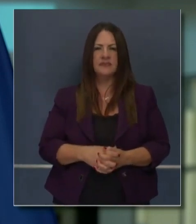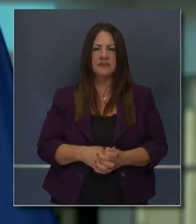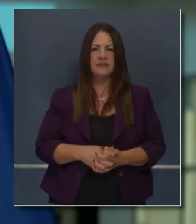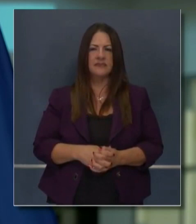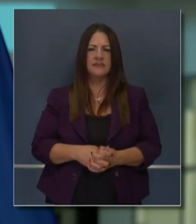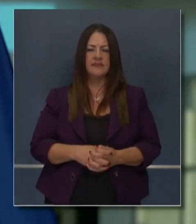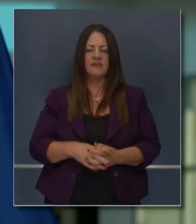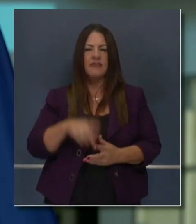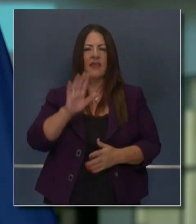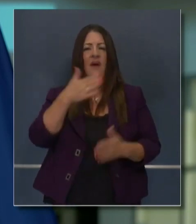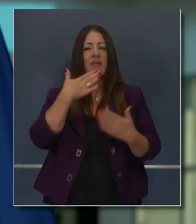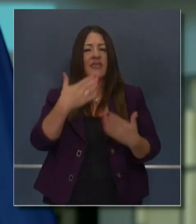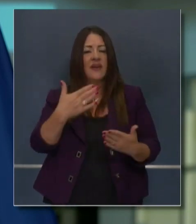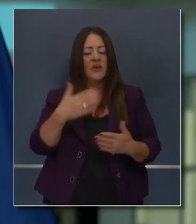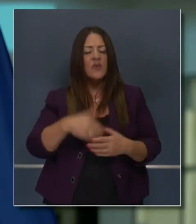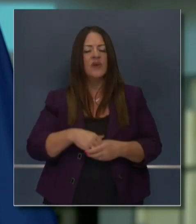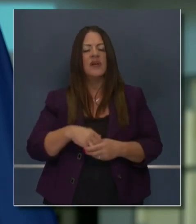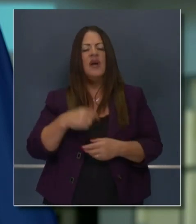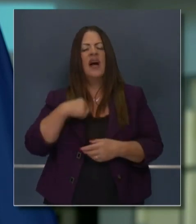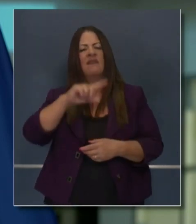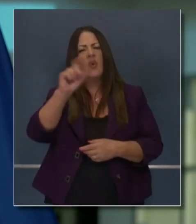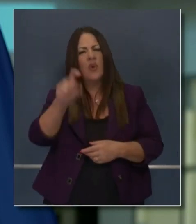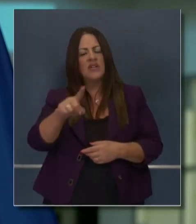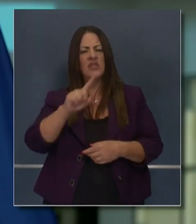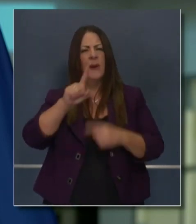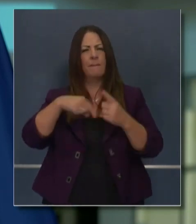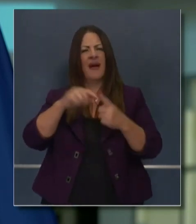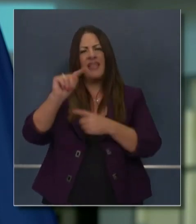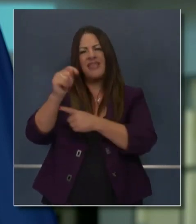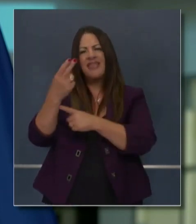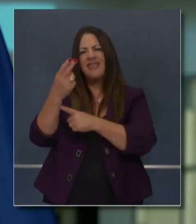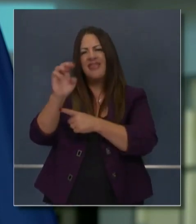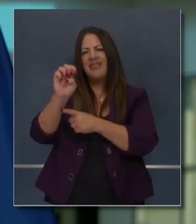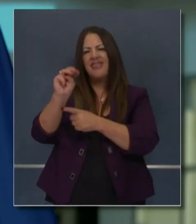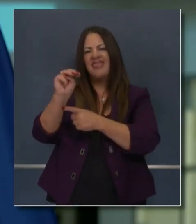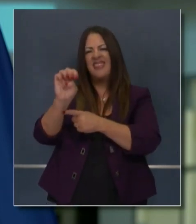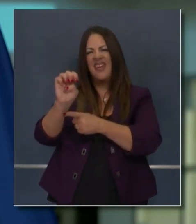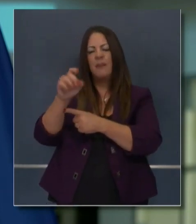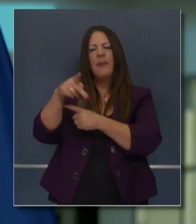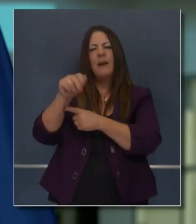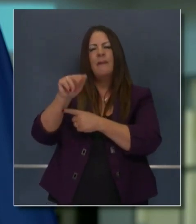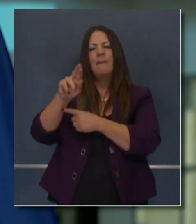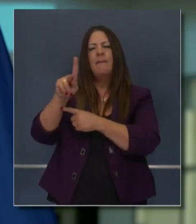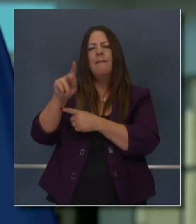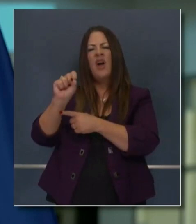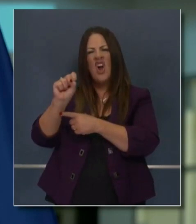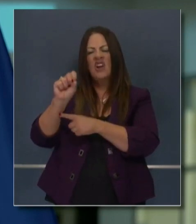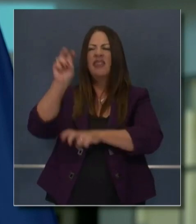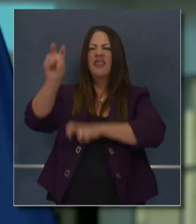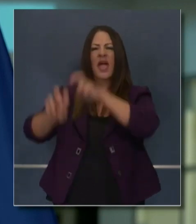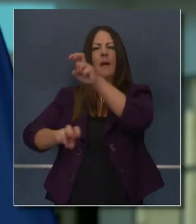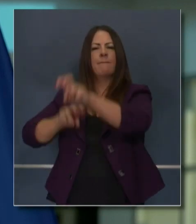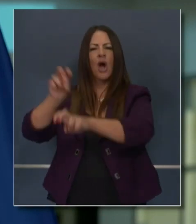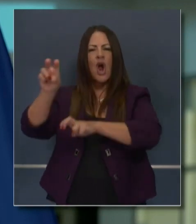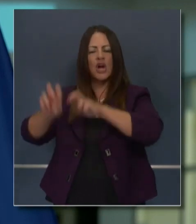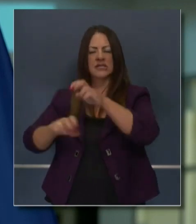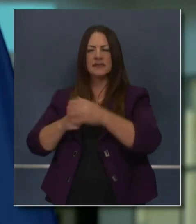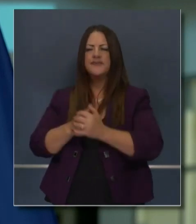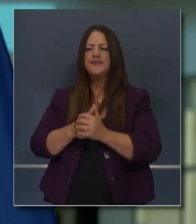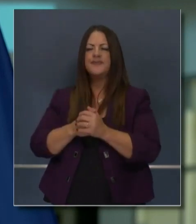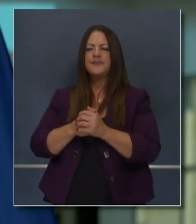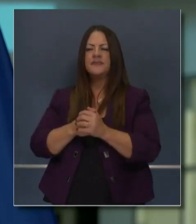Thank you, Governor. I have a question about theme parks. There's a lot of frustration and anger, especially